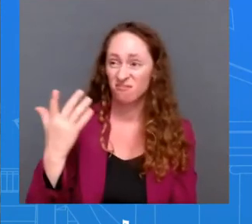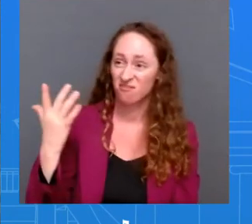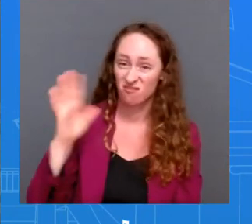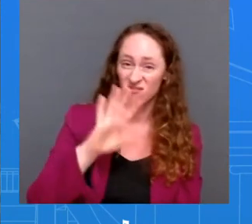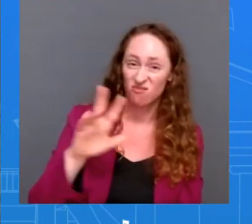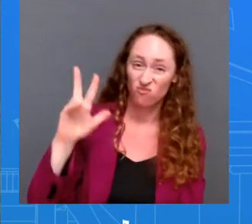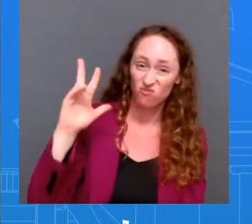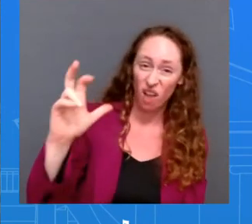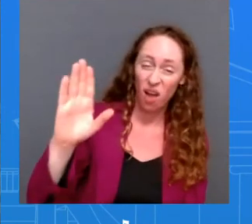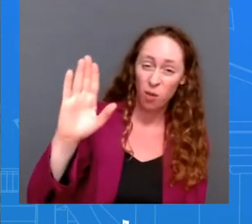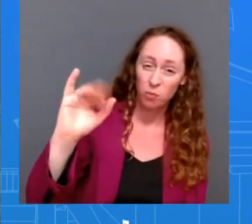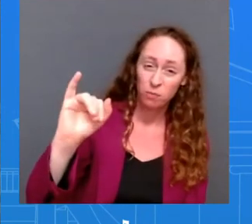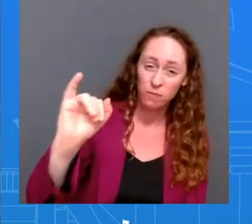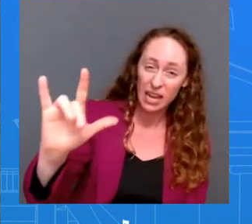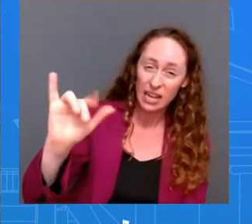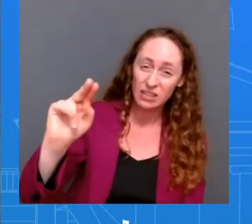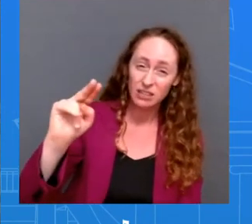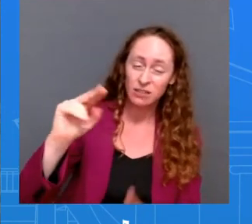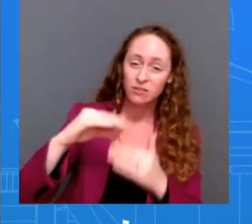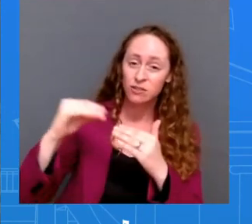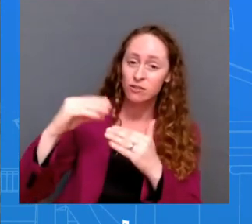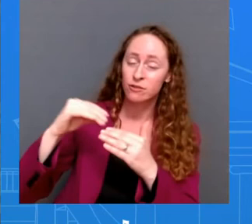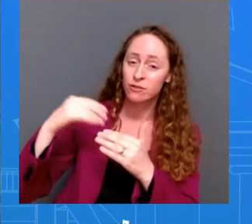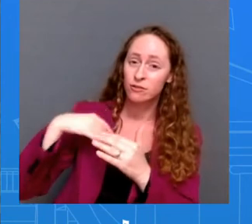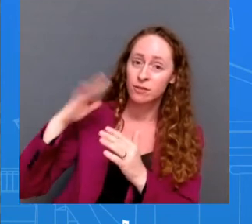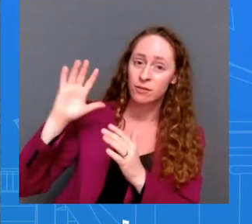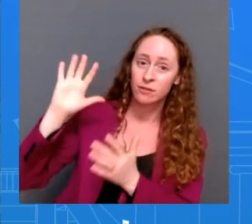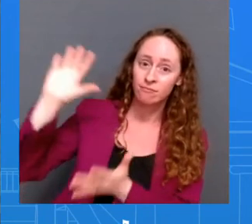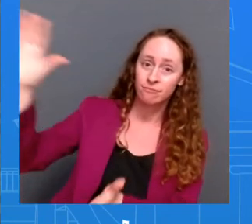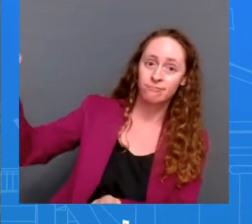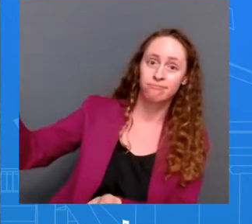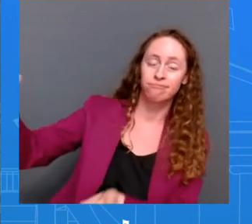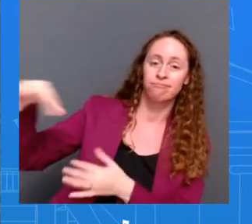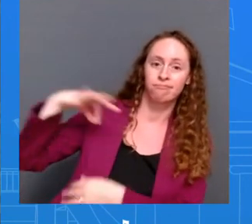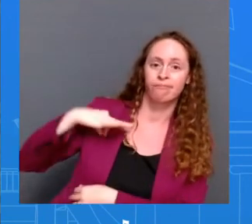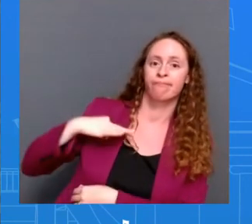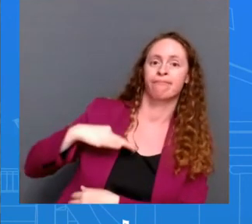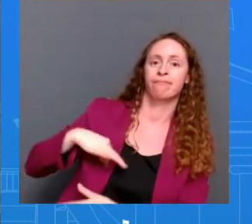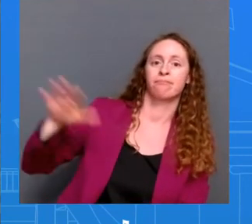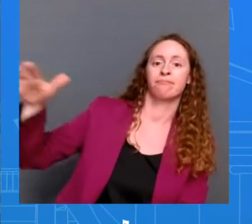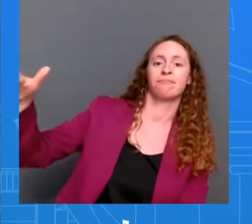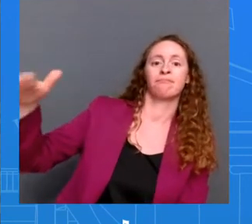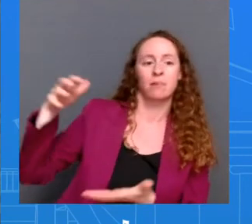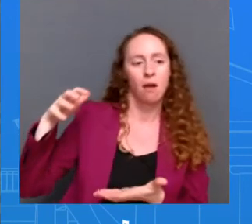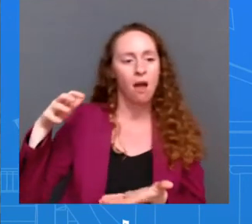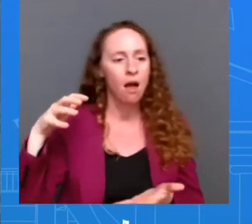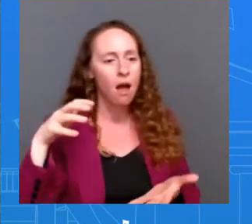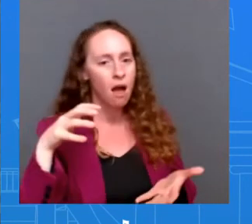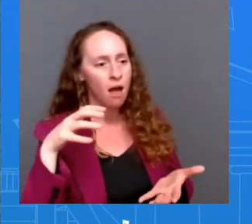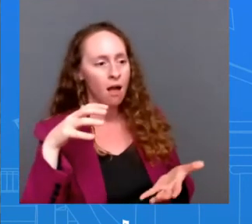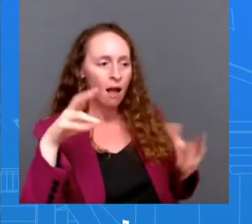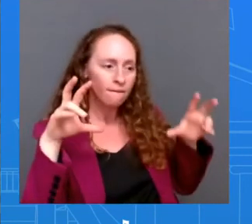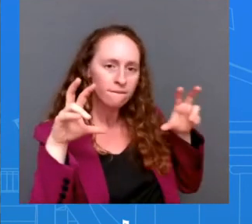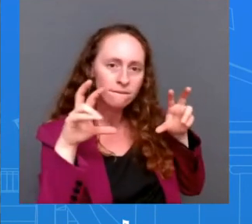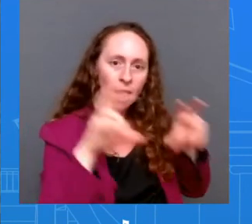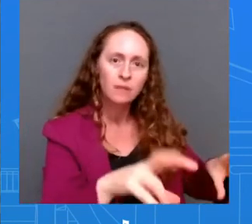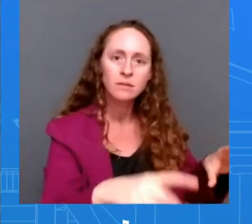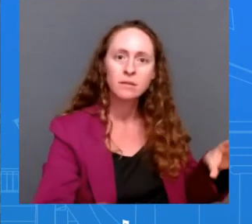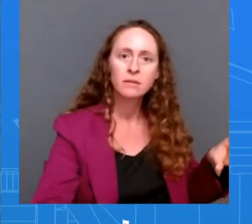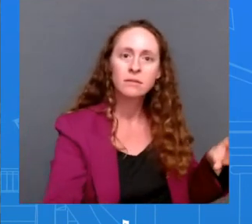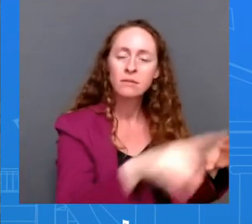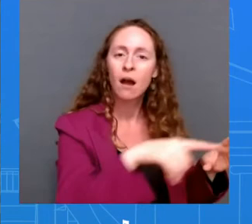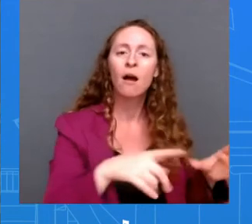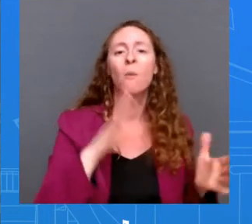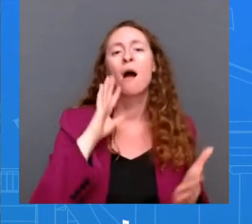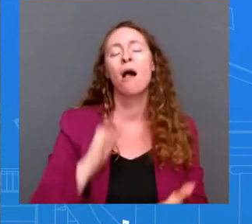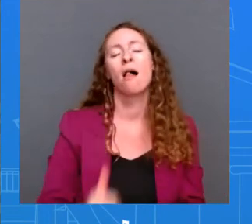able to have Americans have lower costs. And so that's what we see and we think, and we have been very clear on that, how